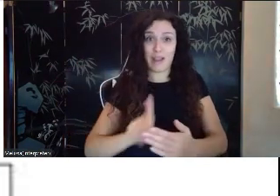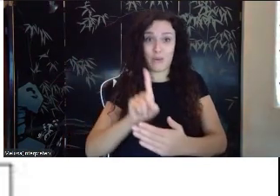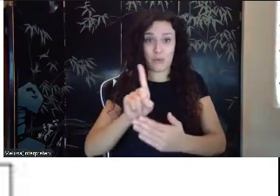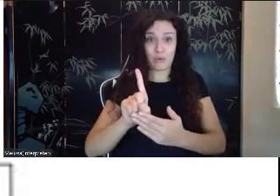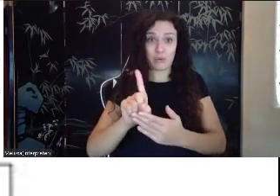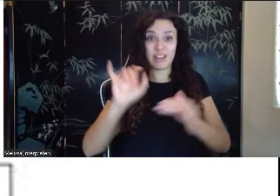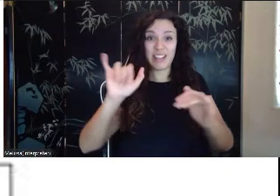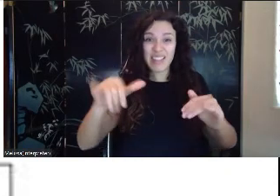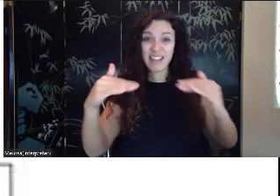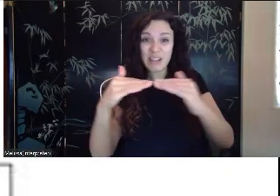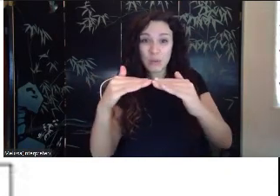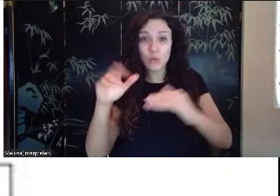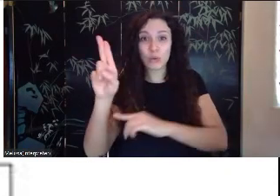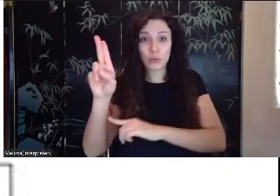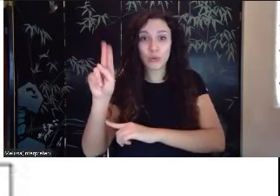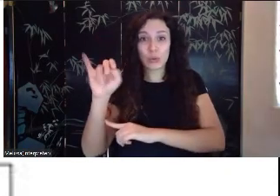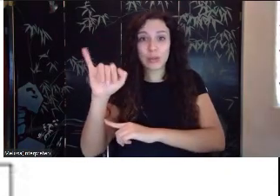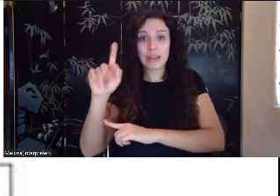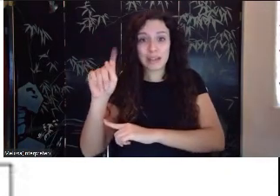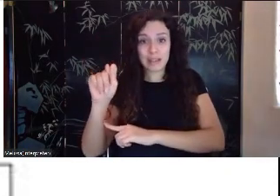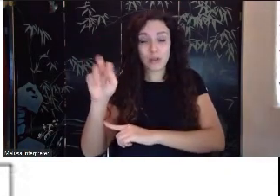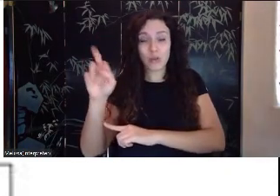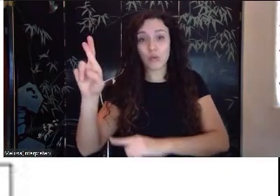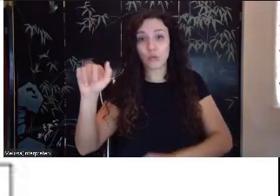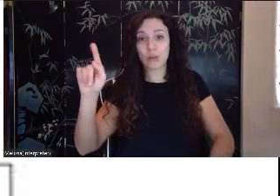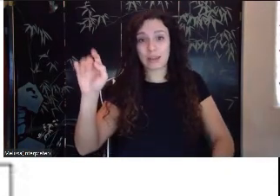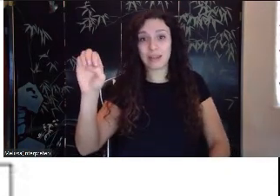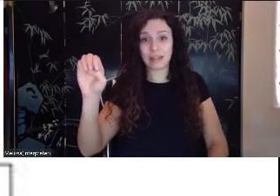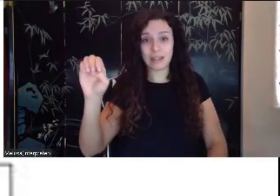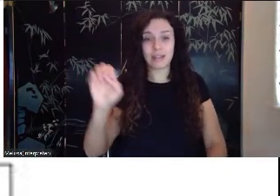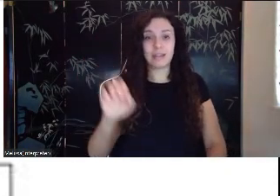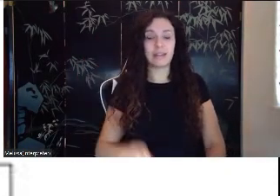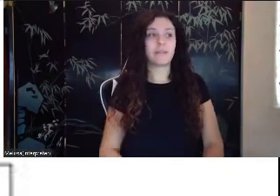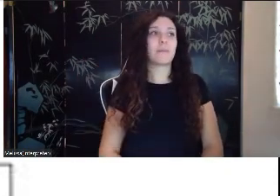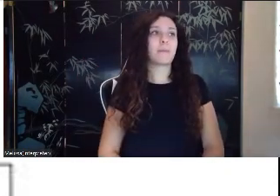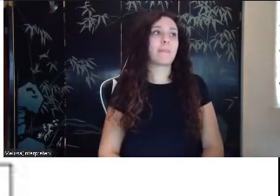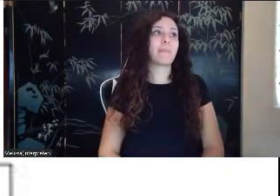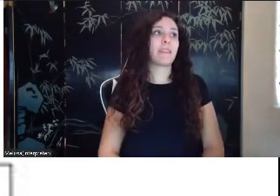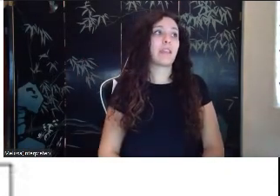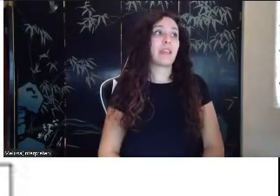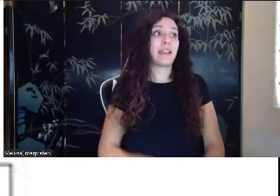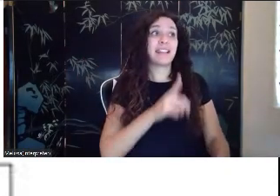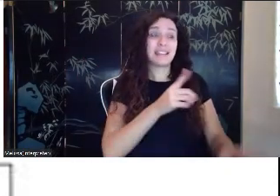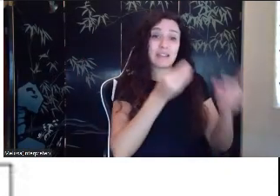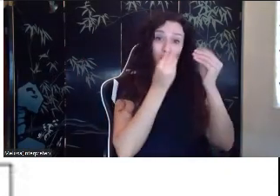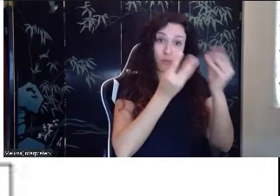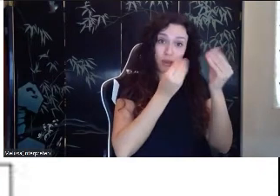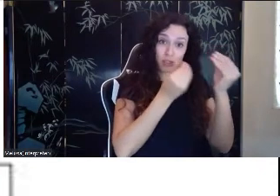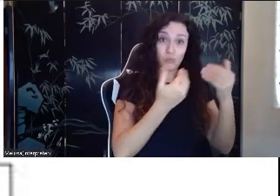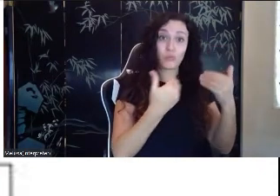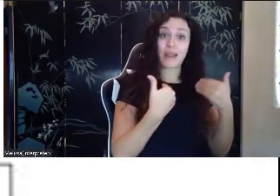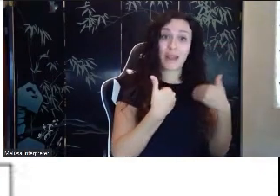Okay, this is stuff that we've already covered. Our rate, what's given to us,